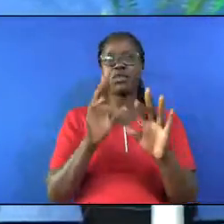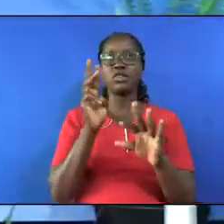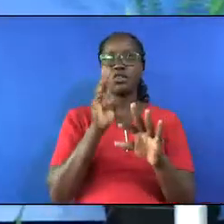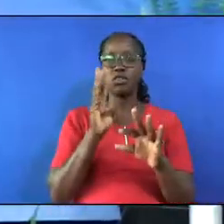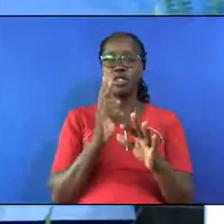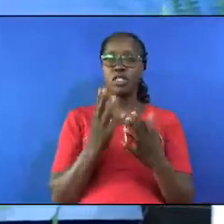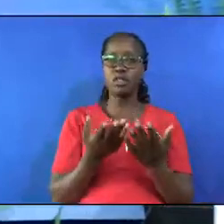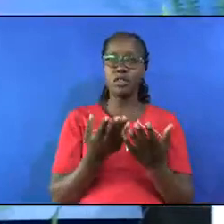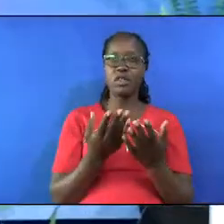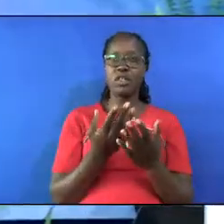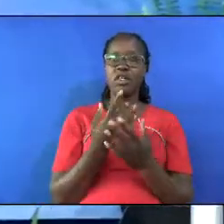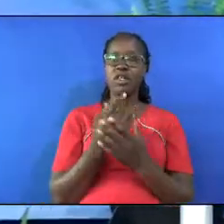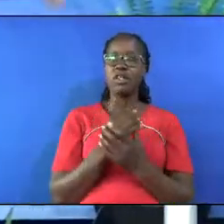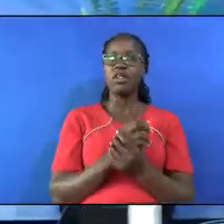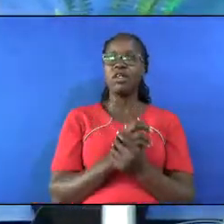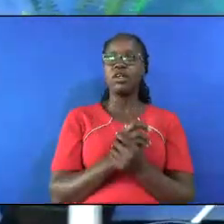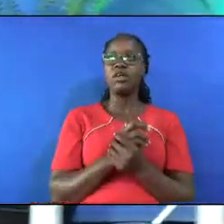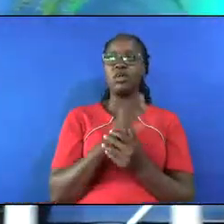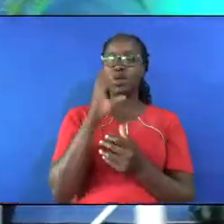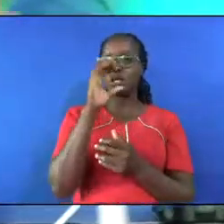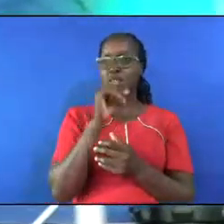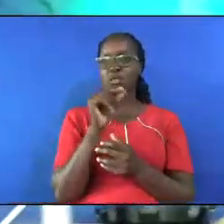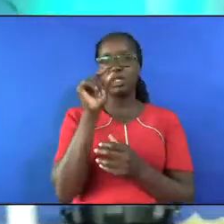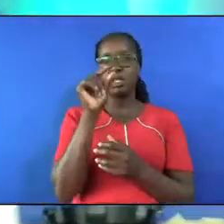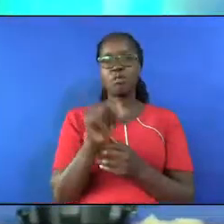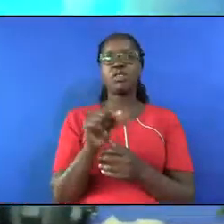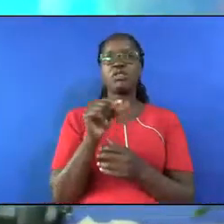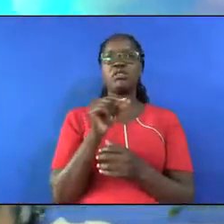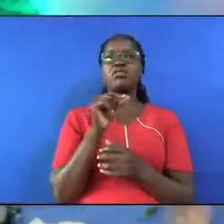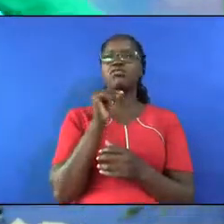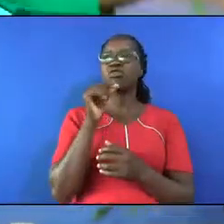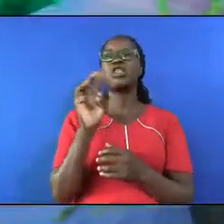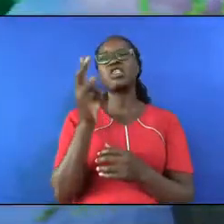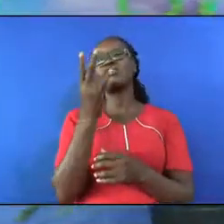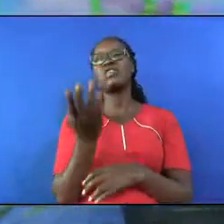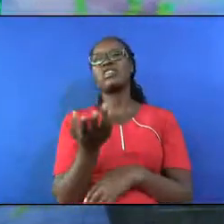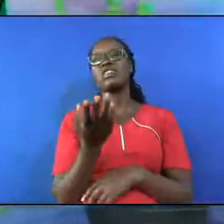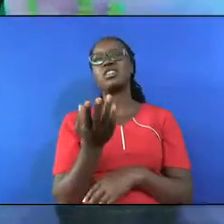Amen? Yes, so let's just assume this is a person who is not an Adventist.